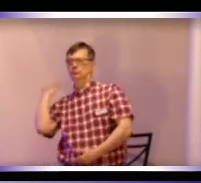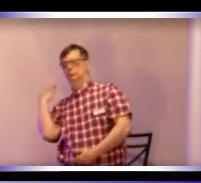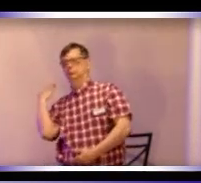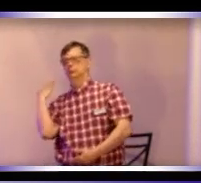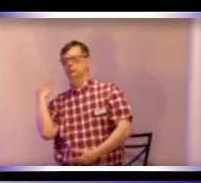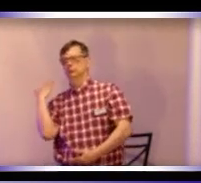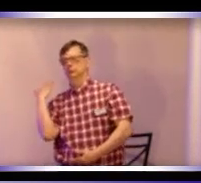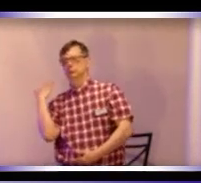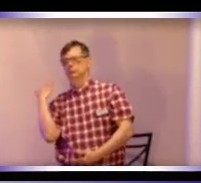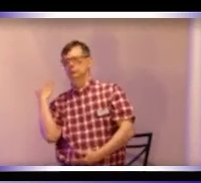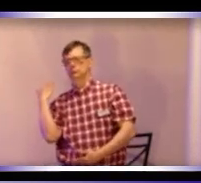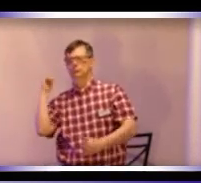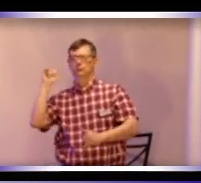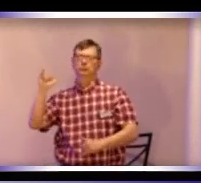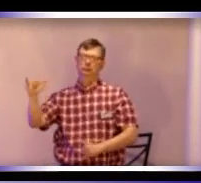in yet